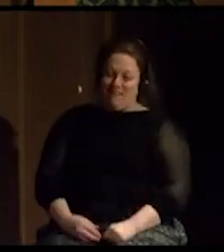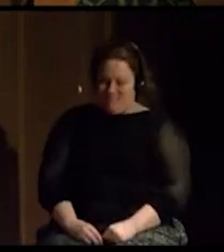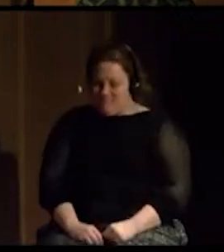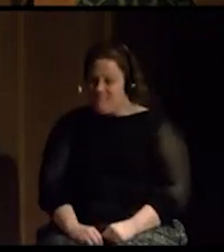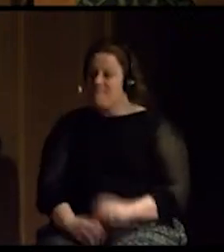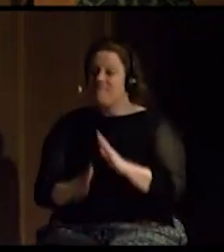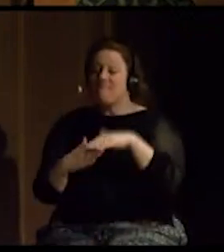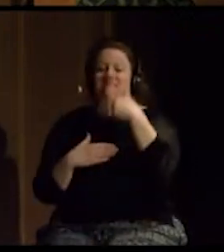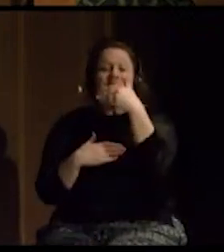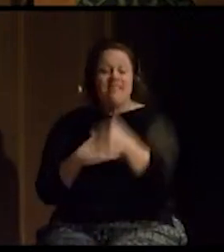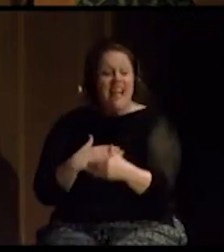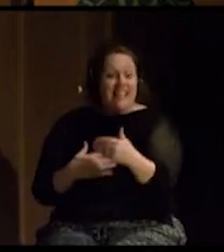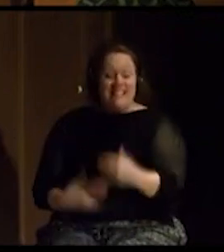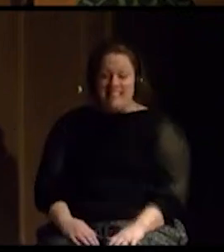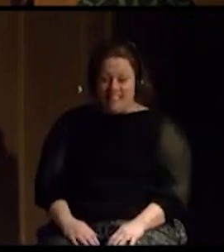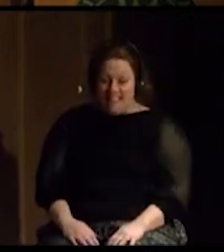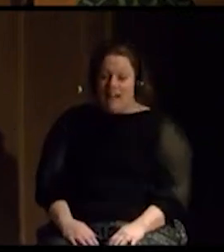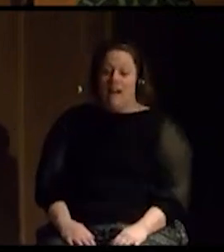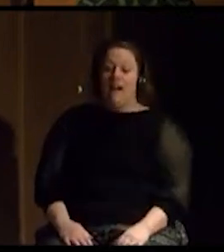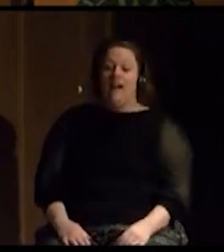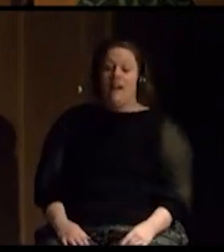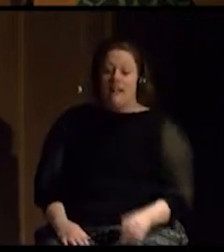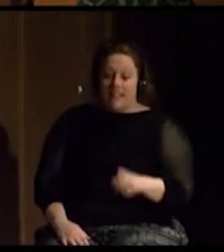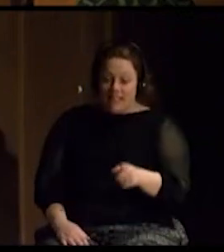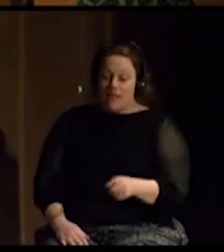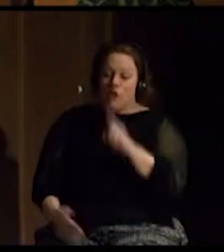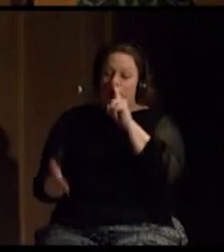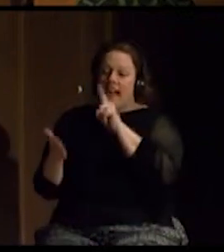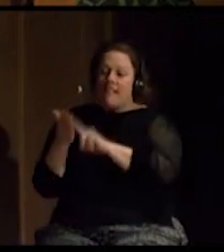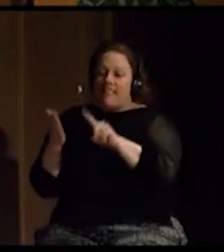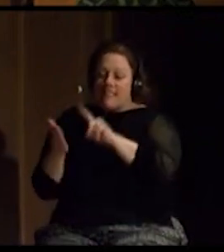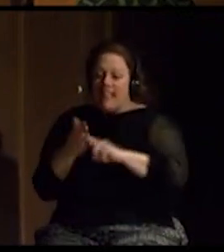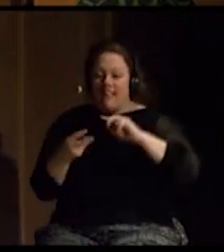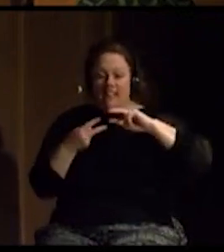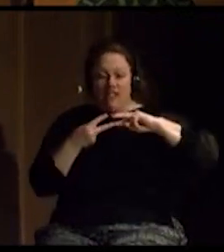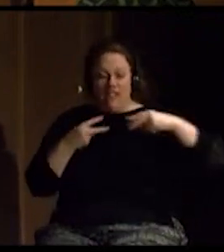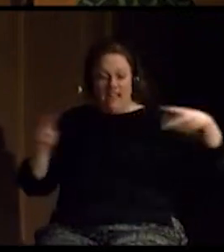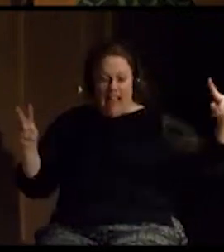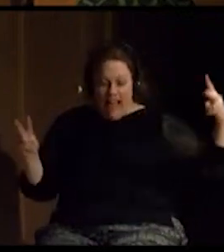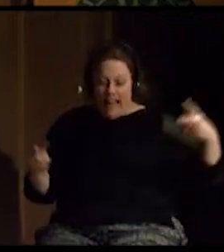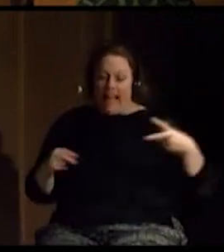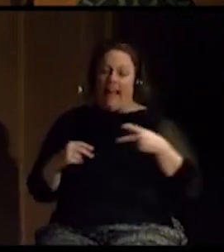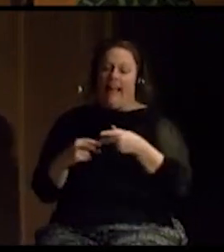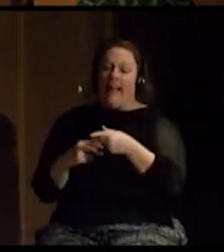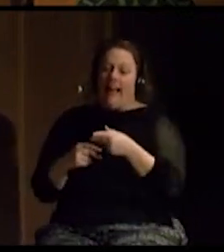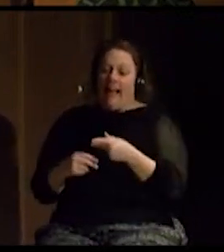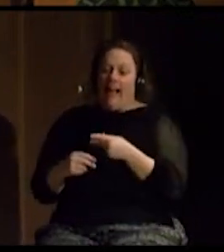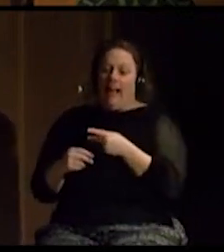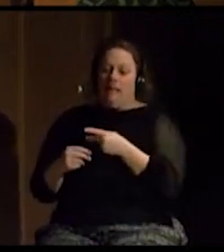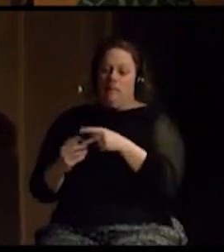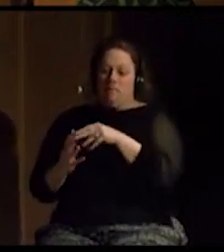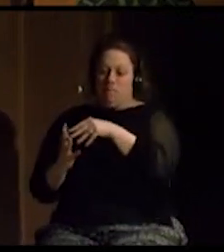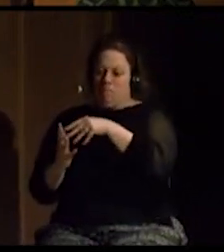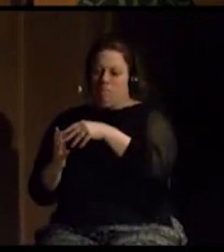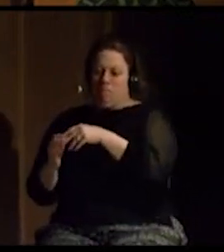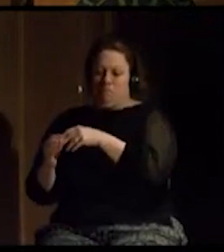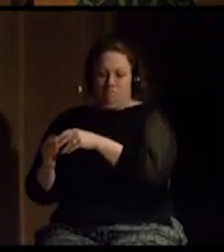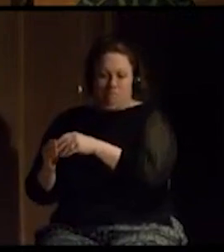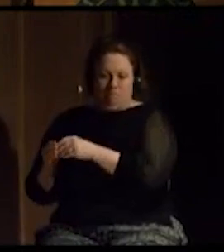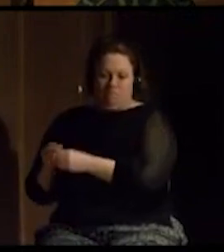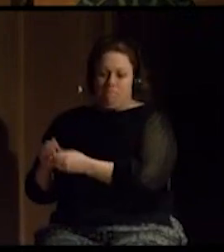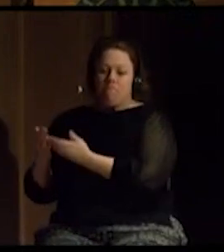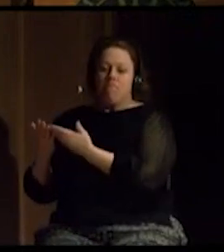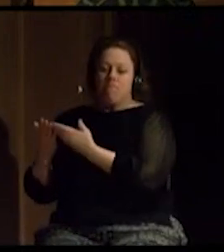So next, to investigate the genetic mechanisms for woolliness, I had performed selection analyses or analysis of